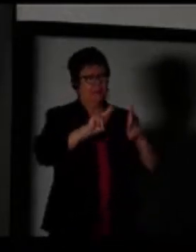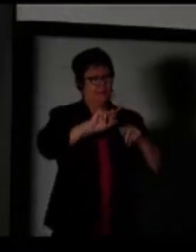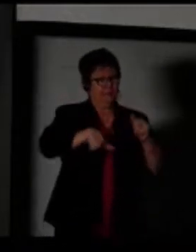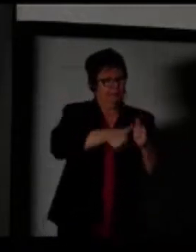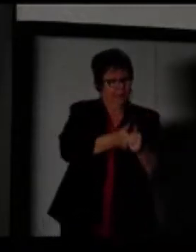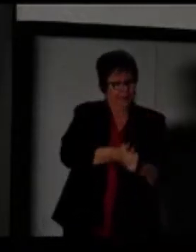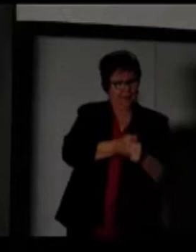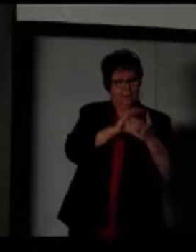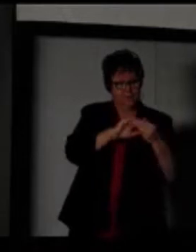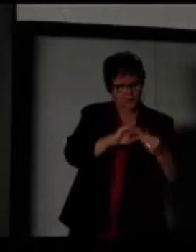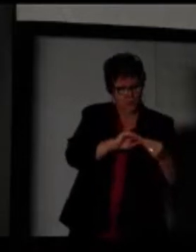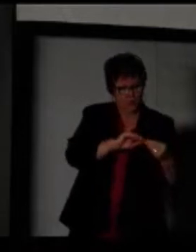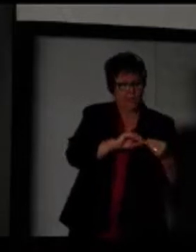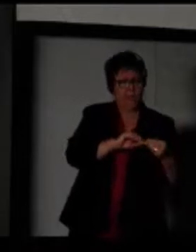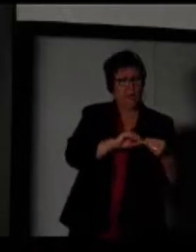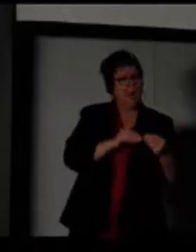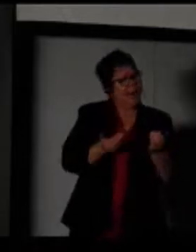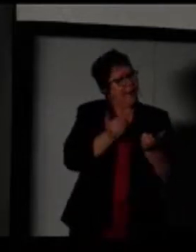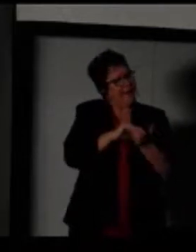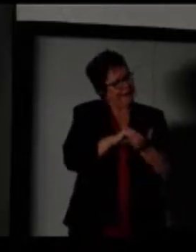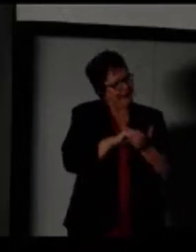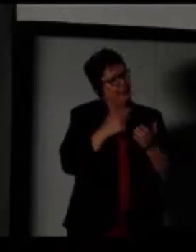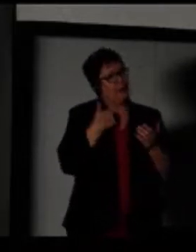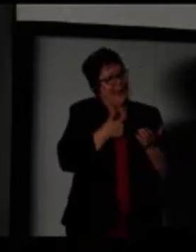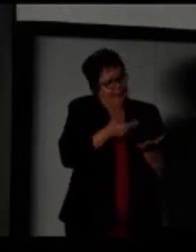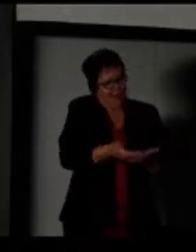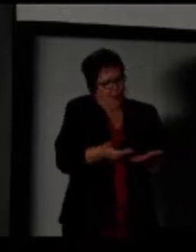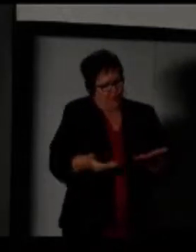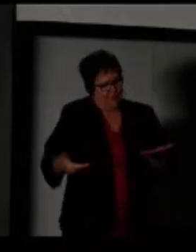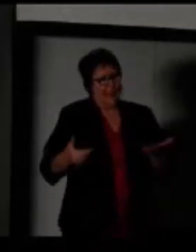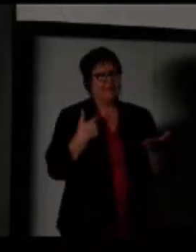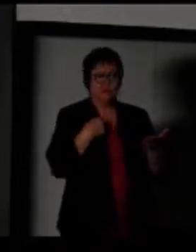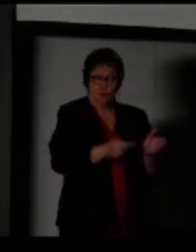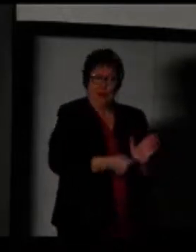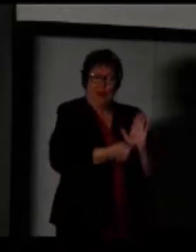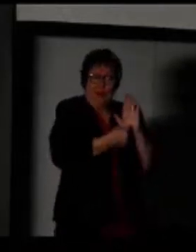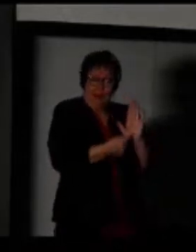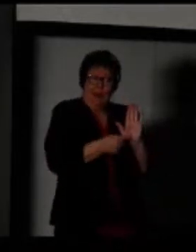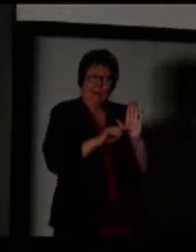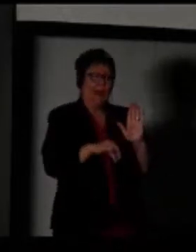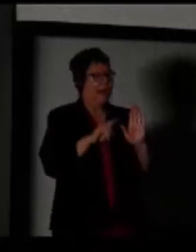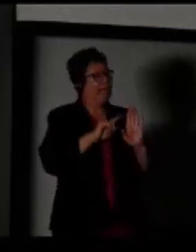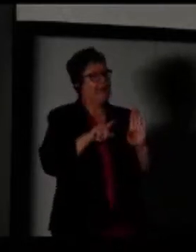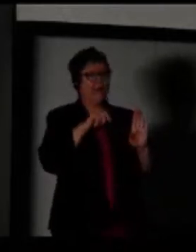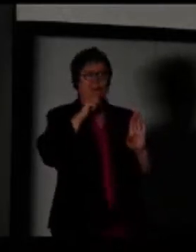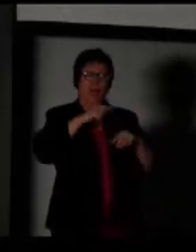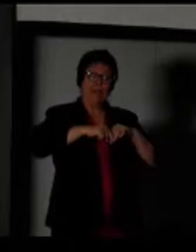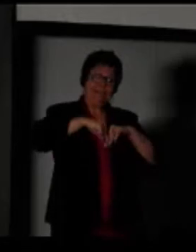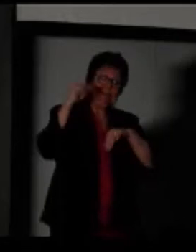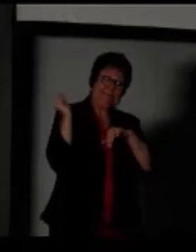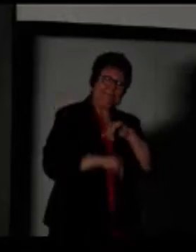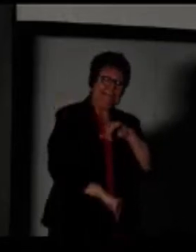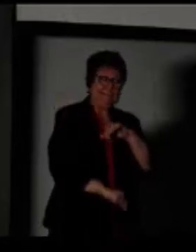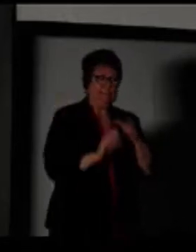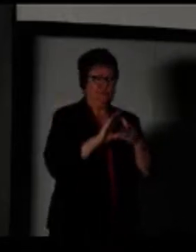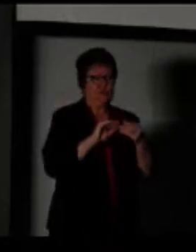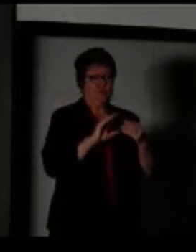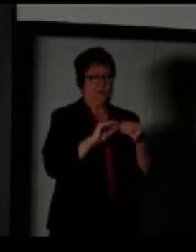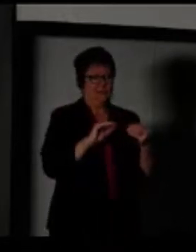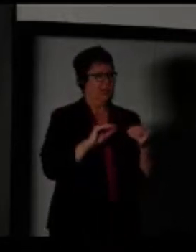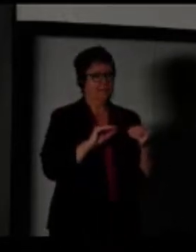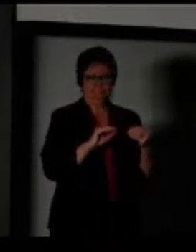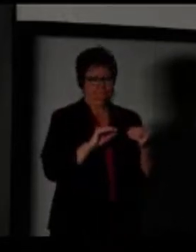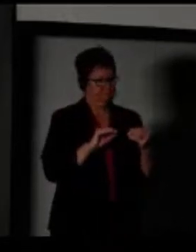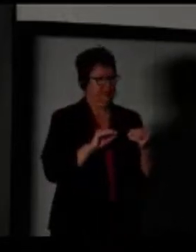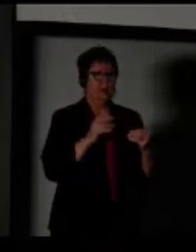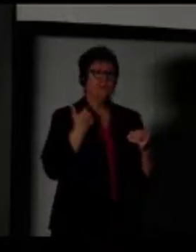story. Typically, we've again had the artifacts and we highlight the artifact, but we don't go into deep storytelling. And so that's one of the